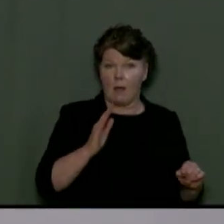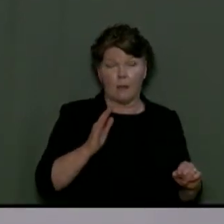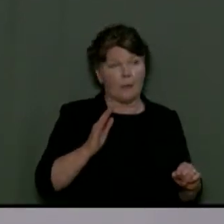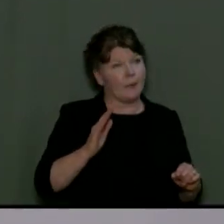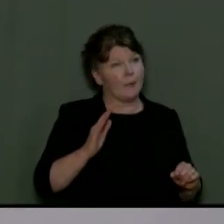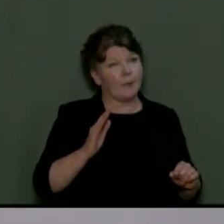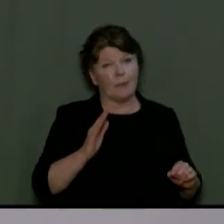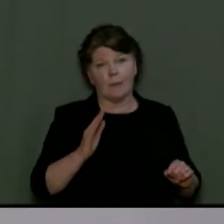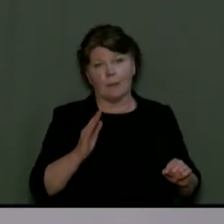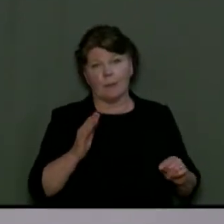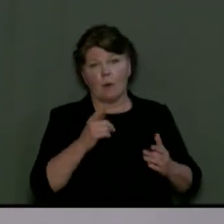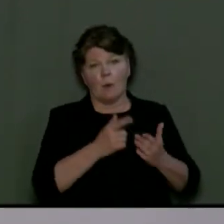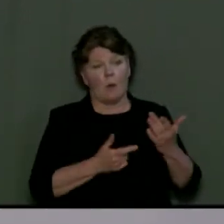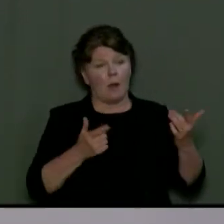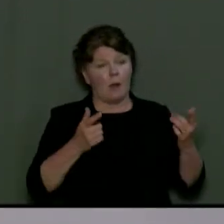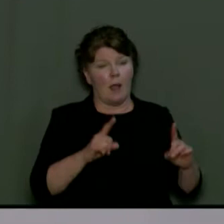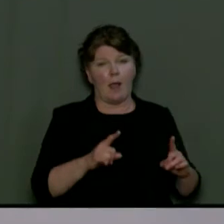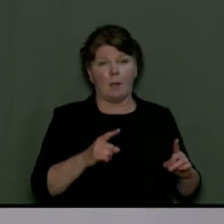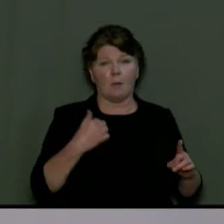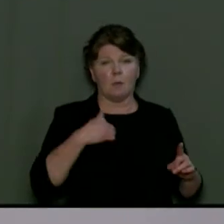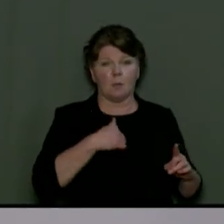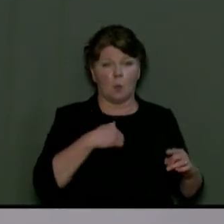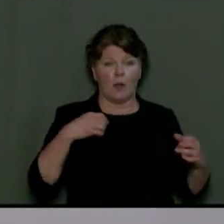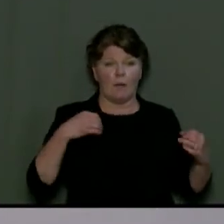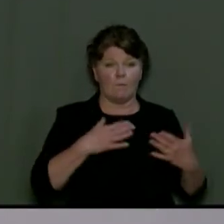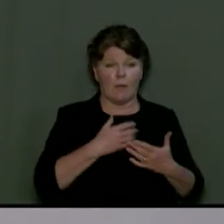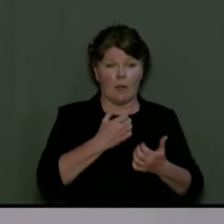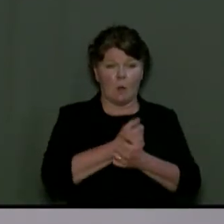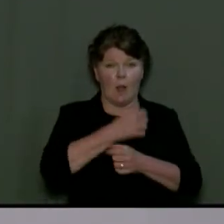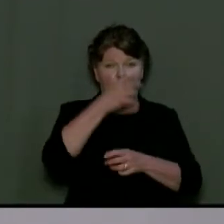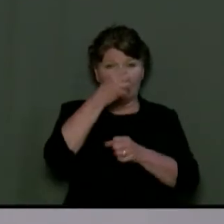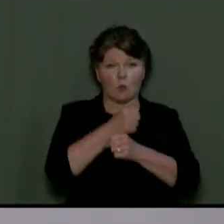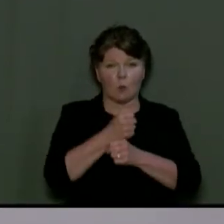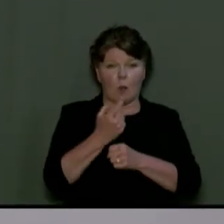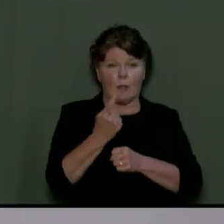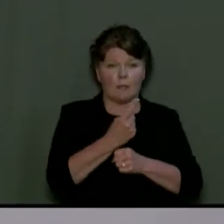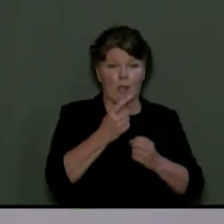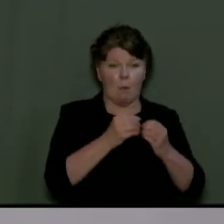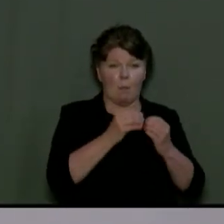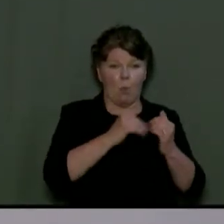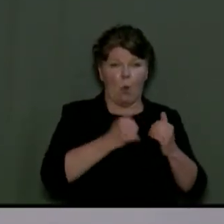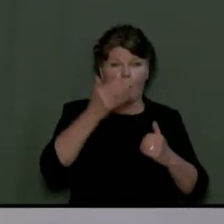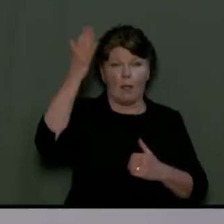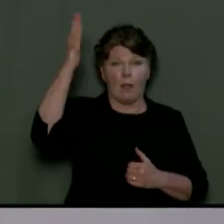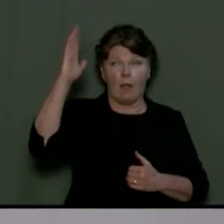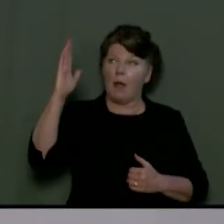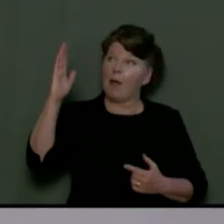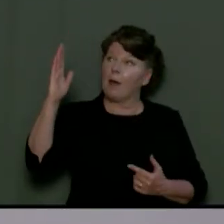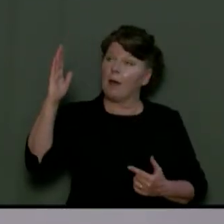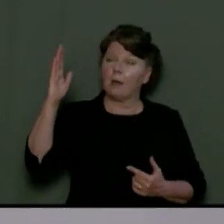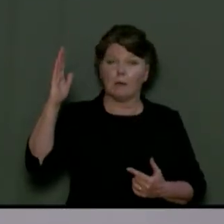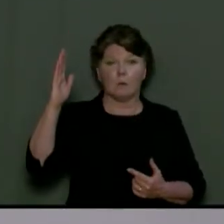What happens when we fear, love, and trust someone more than God?